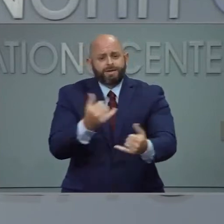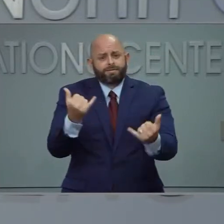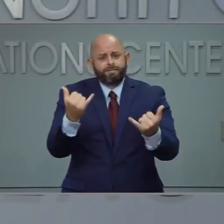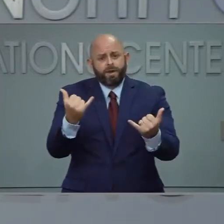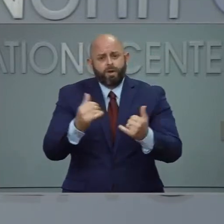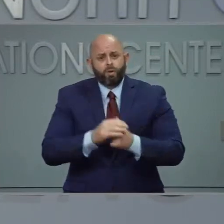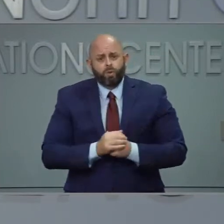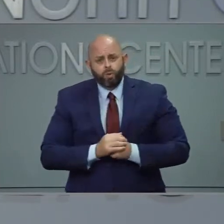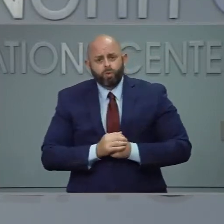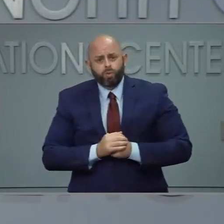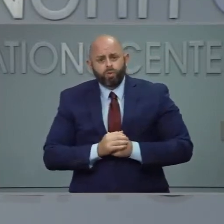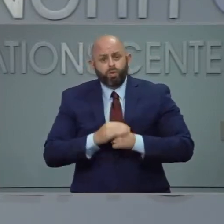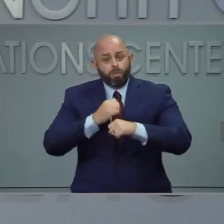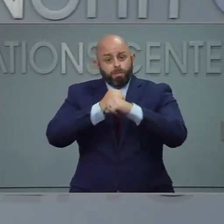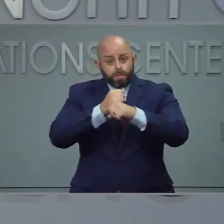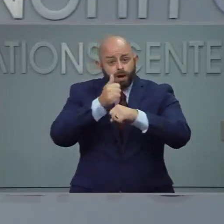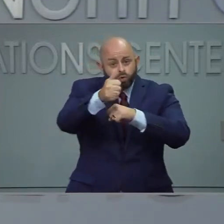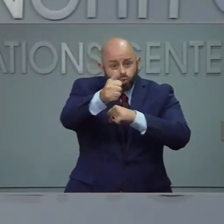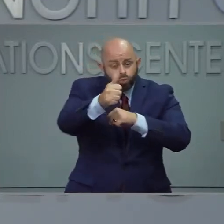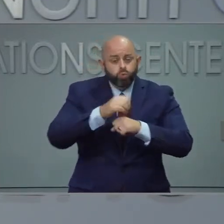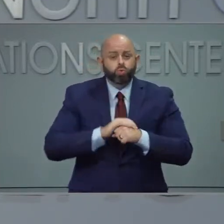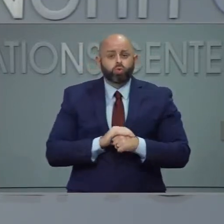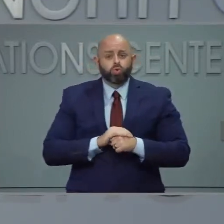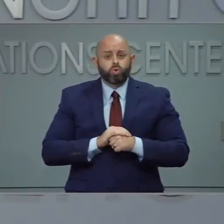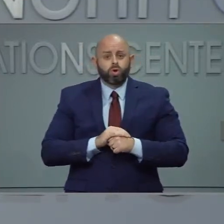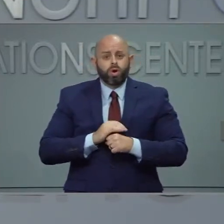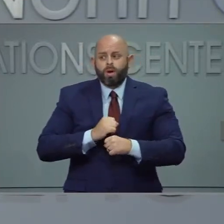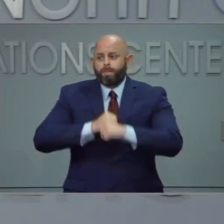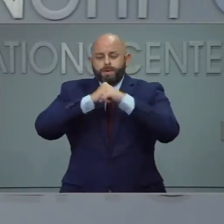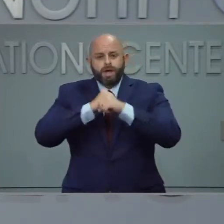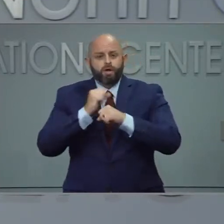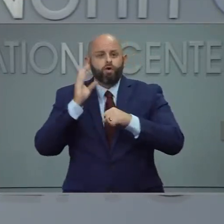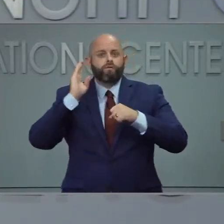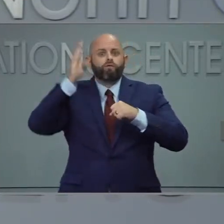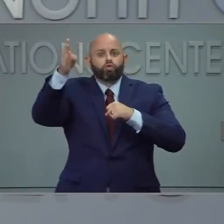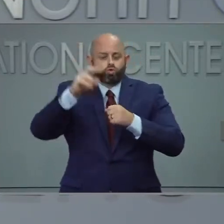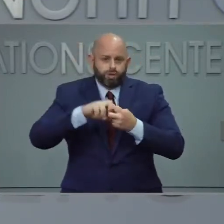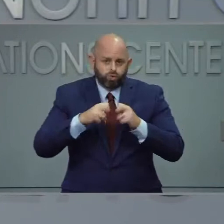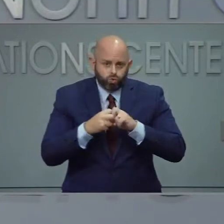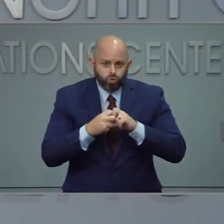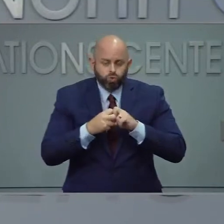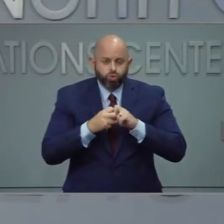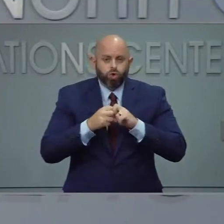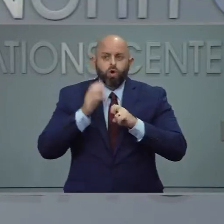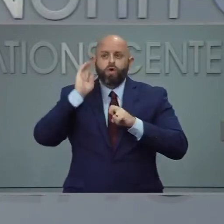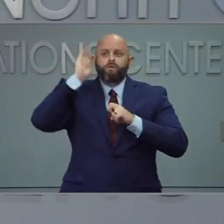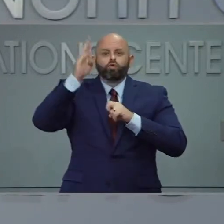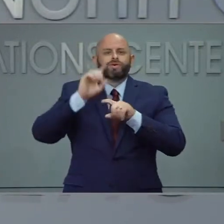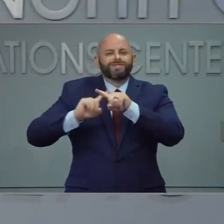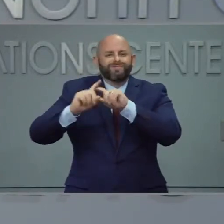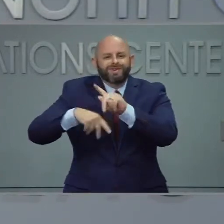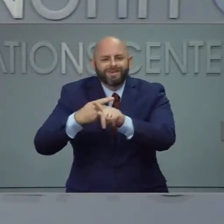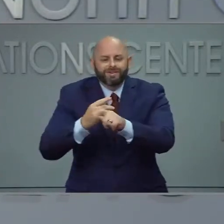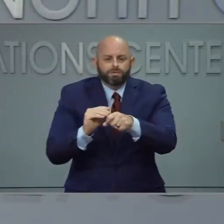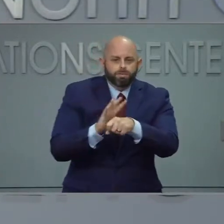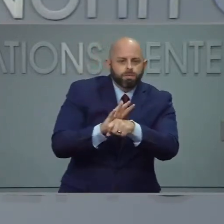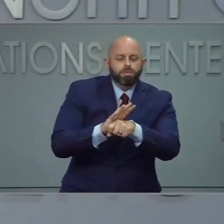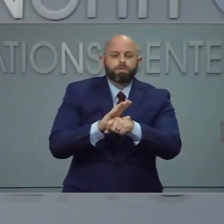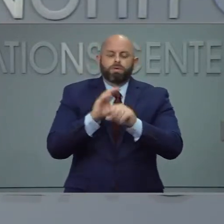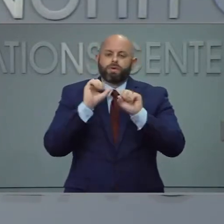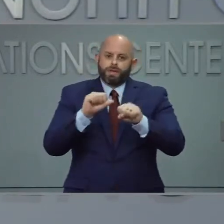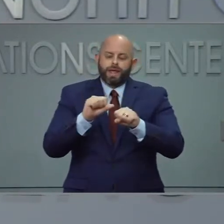protect you and prevent future variants like Delta that could emerge to threaten our health and the economic